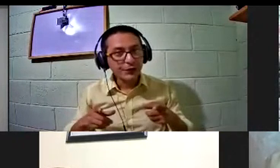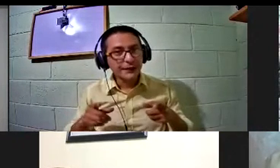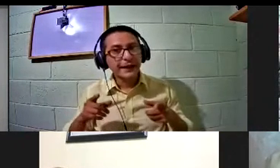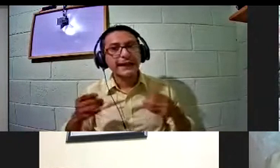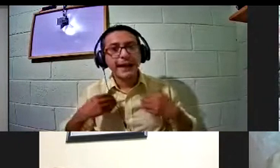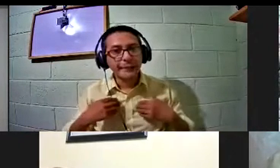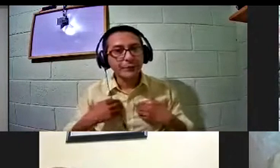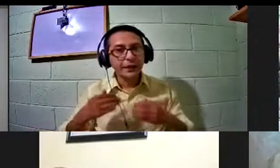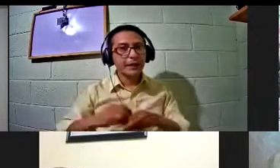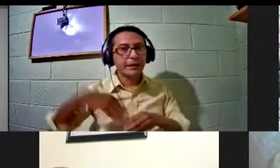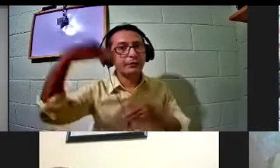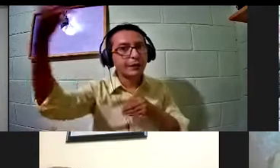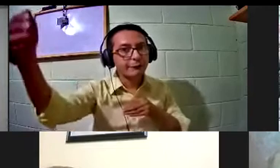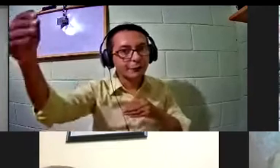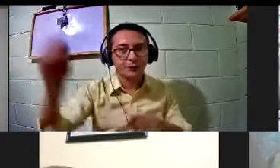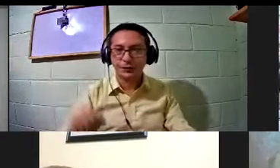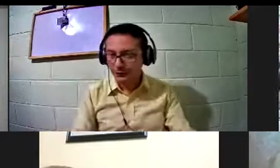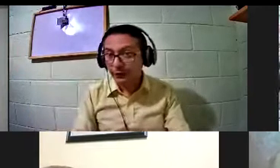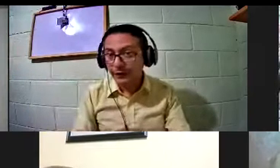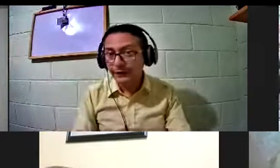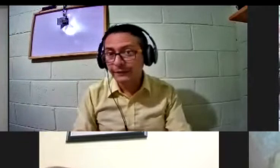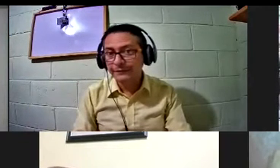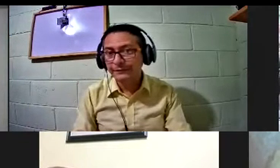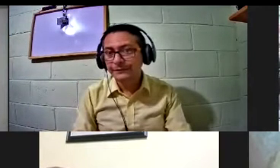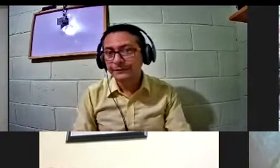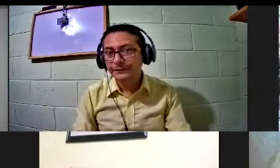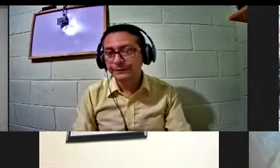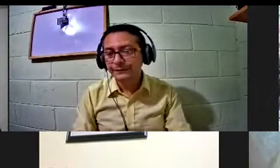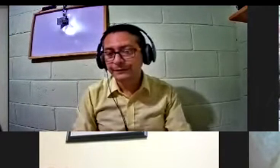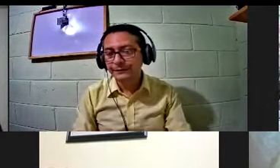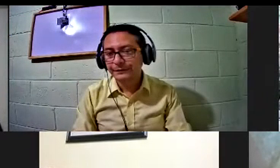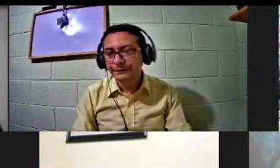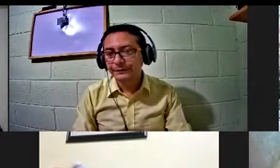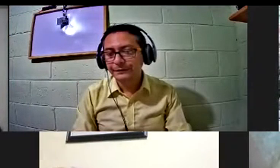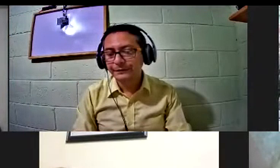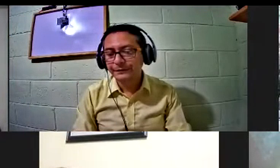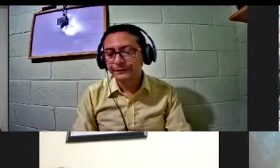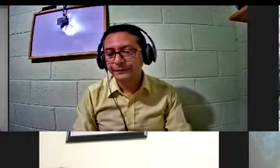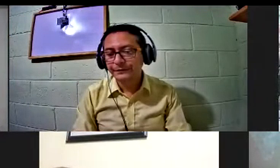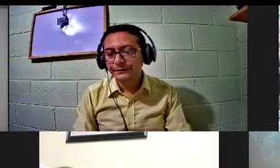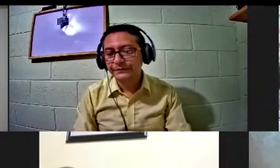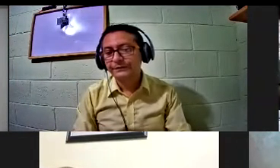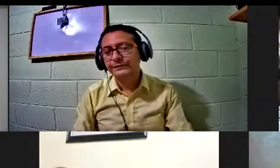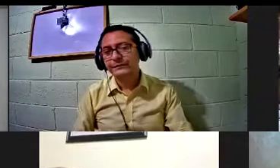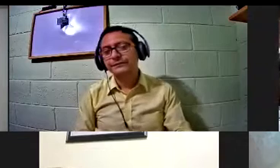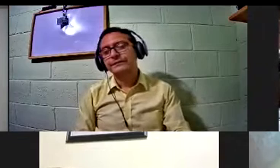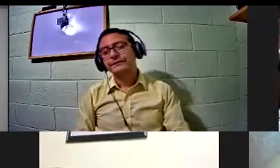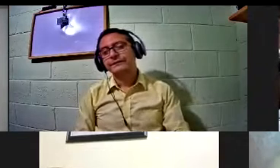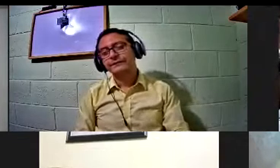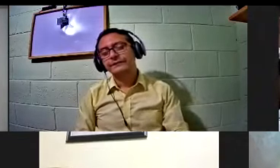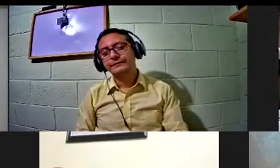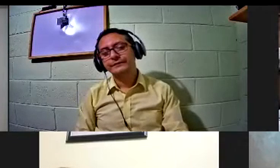you that talking about the future. Okay. Es como que digamos que what are you